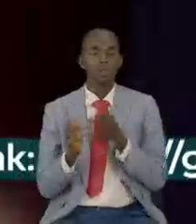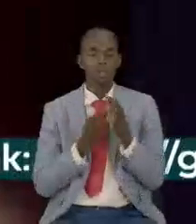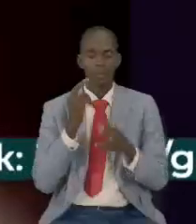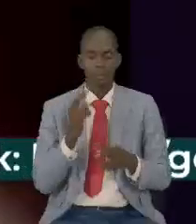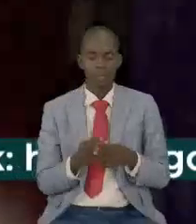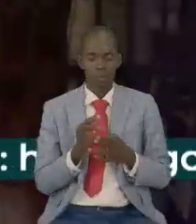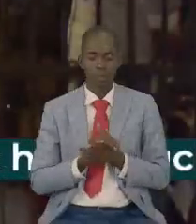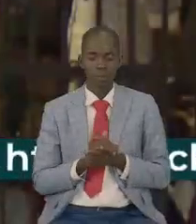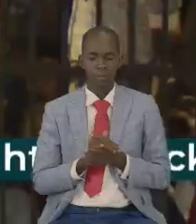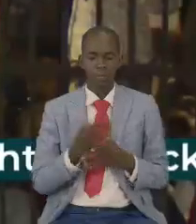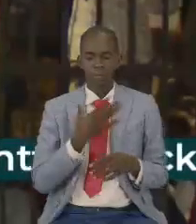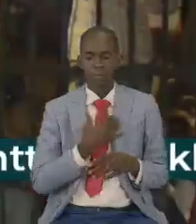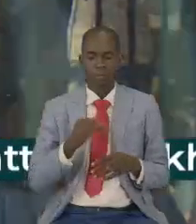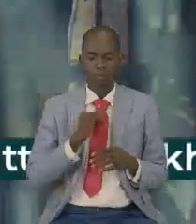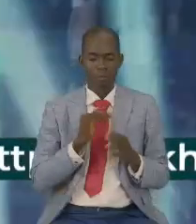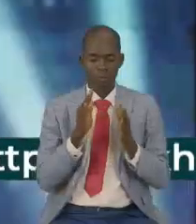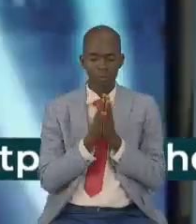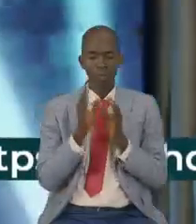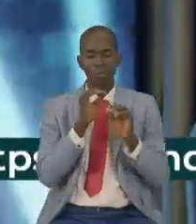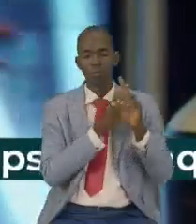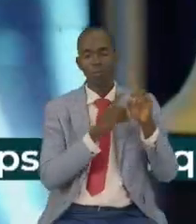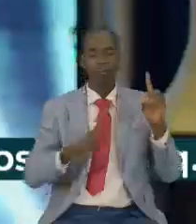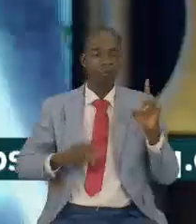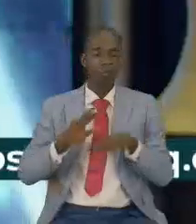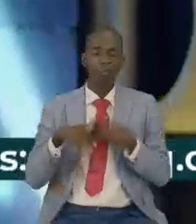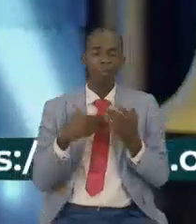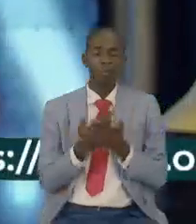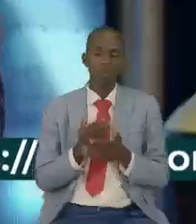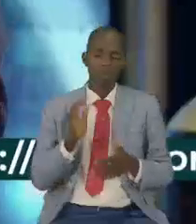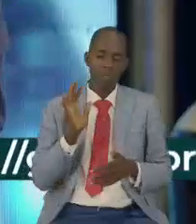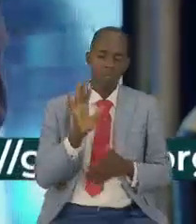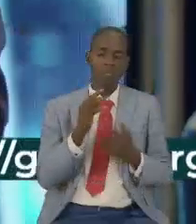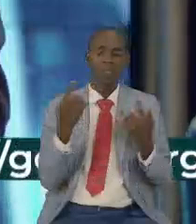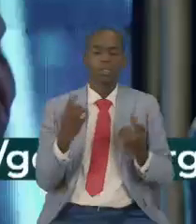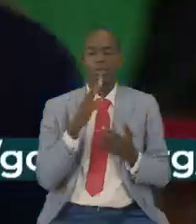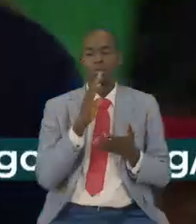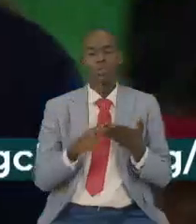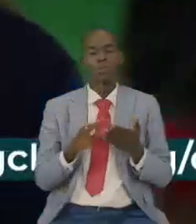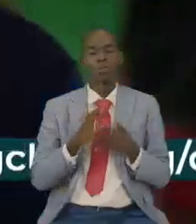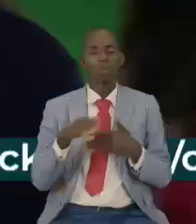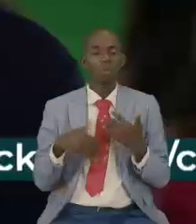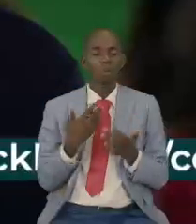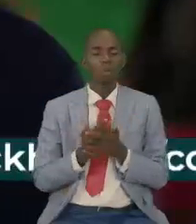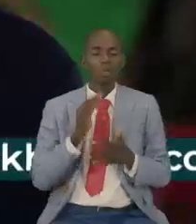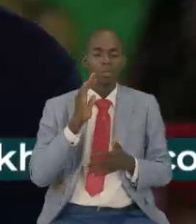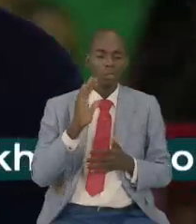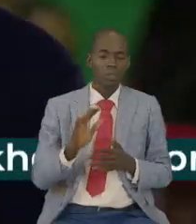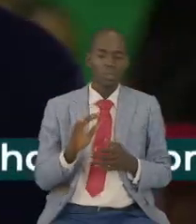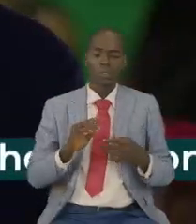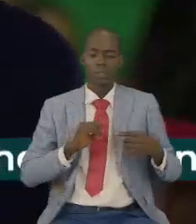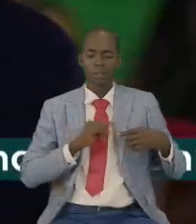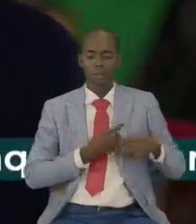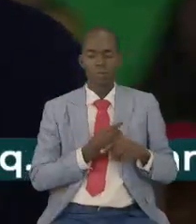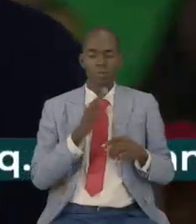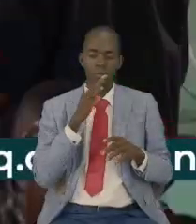all their sins be forgiven. All their guilt be taken away. All condemnation